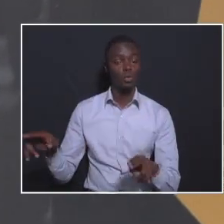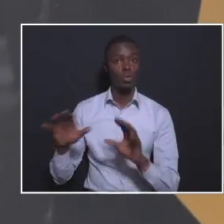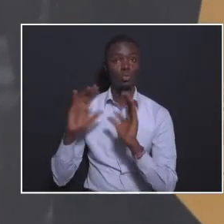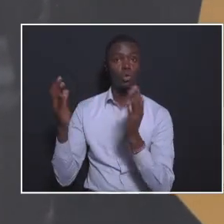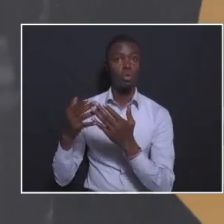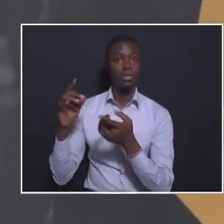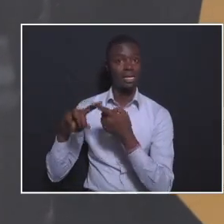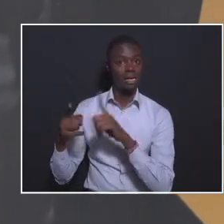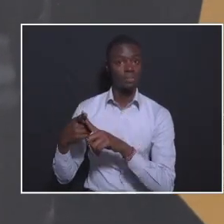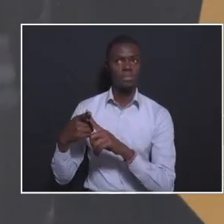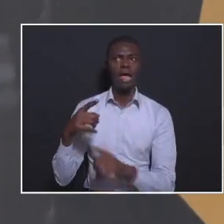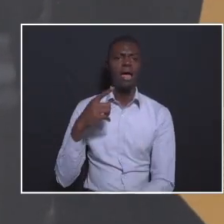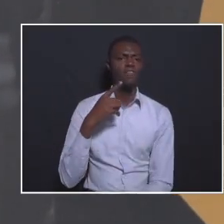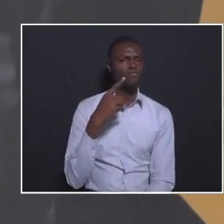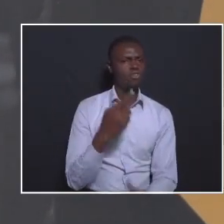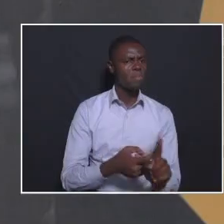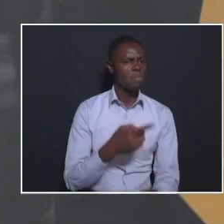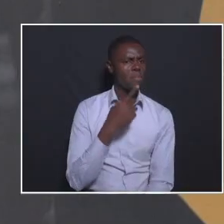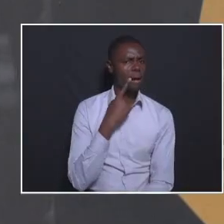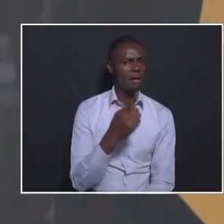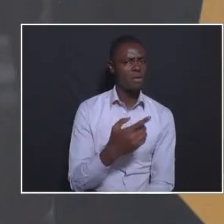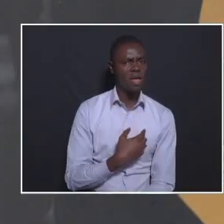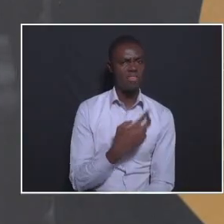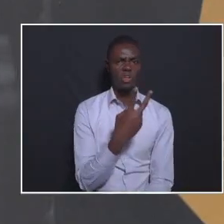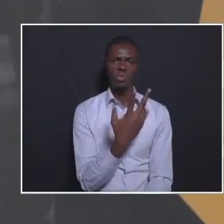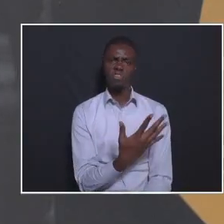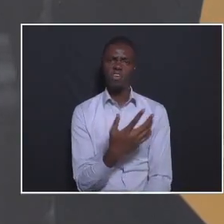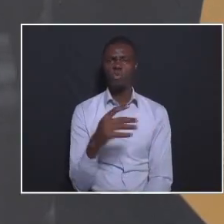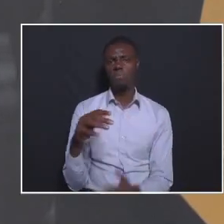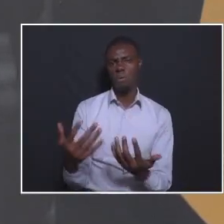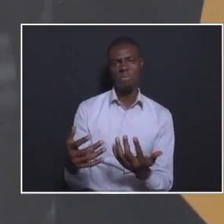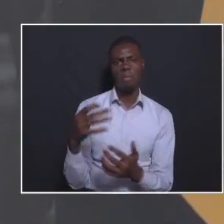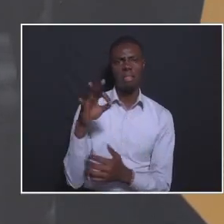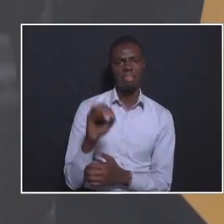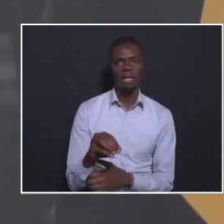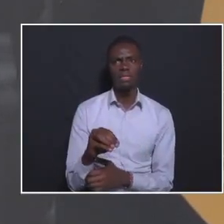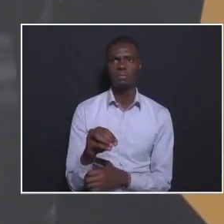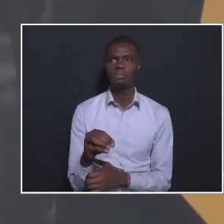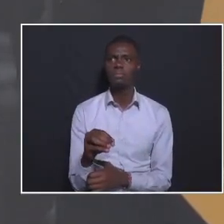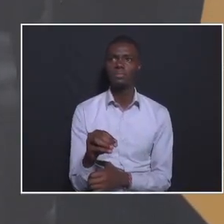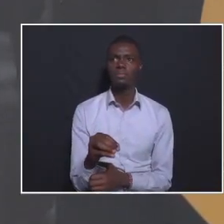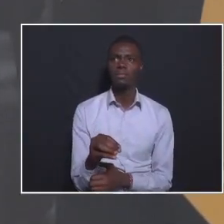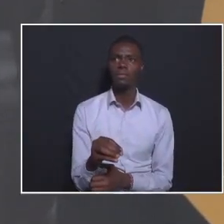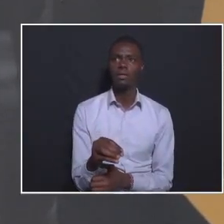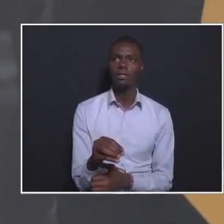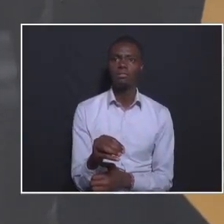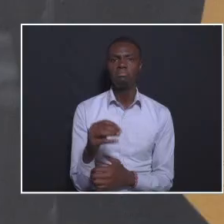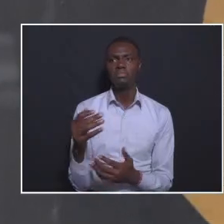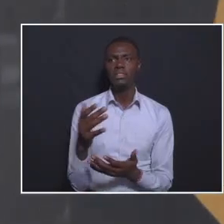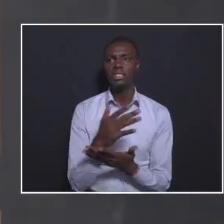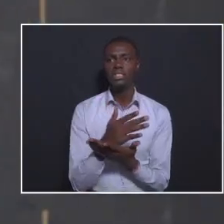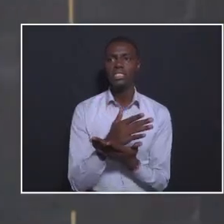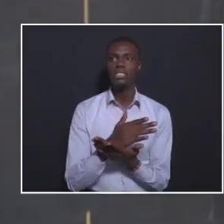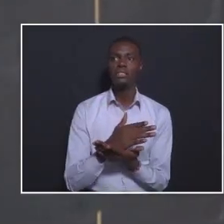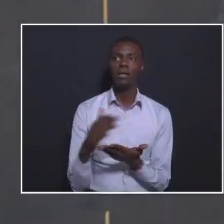of 100, we have like 25 or 30. ADR Foley, spatial audio. Spatial audio